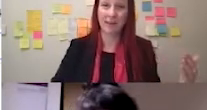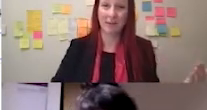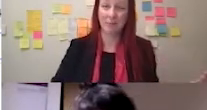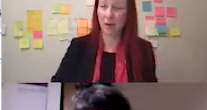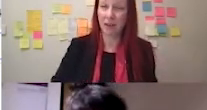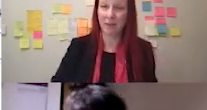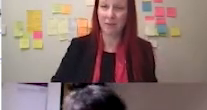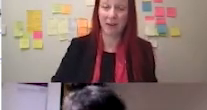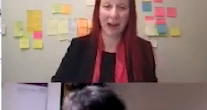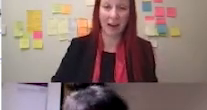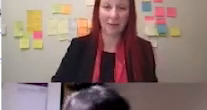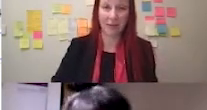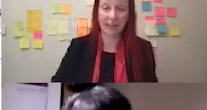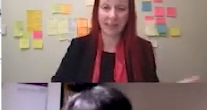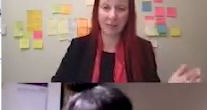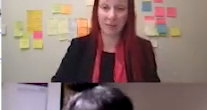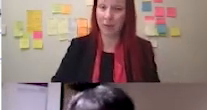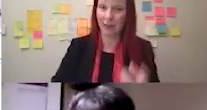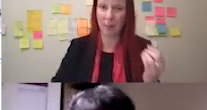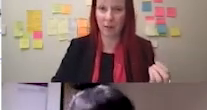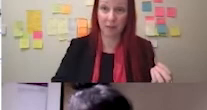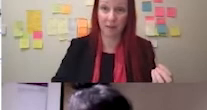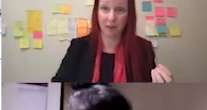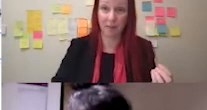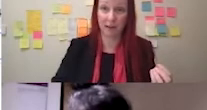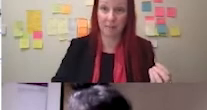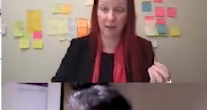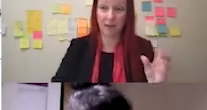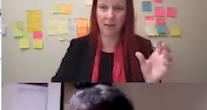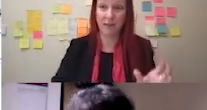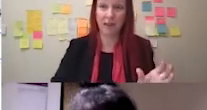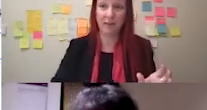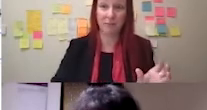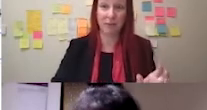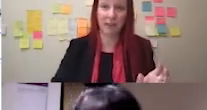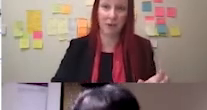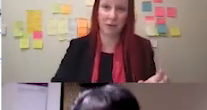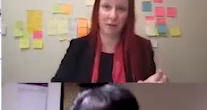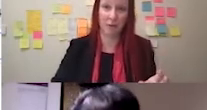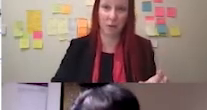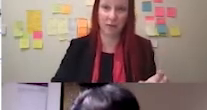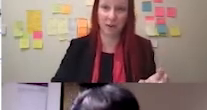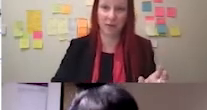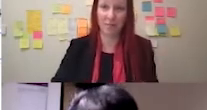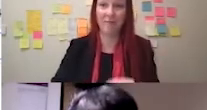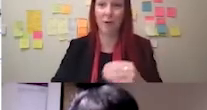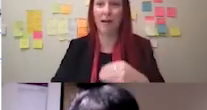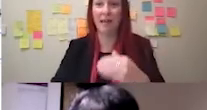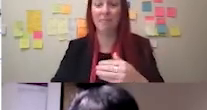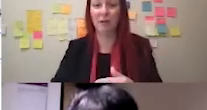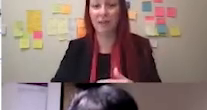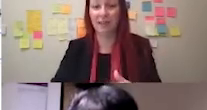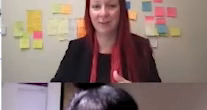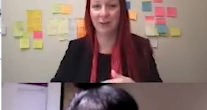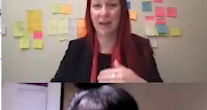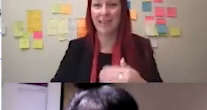I always probably have drunk half the green tea before the laptop lid comes up. So there is a really conscious pause moment before